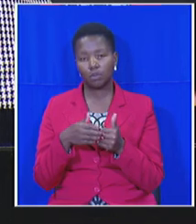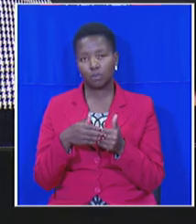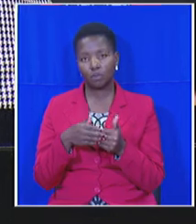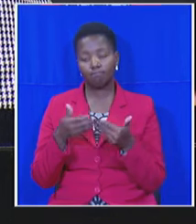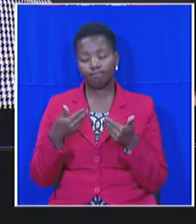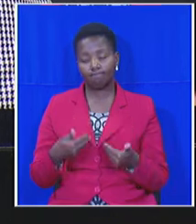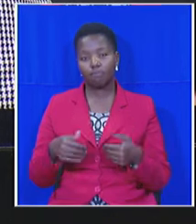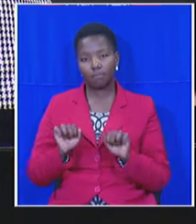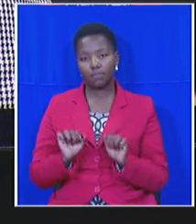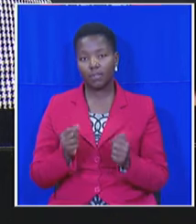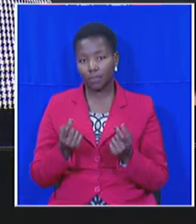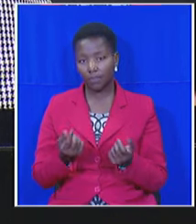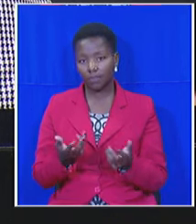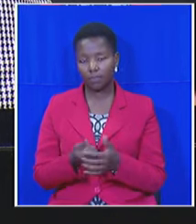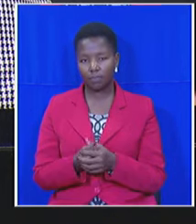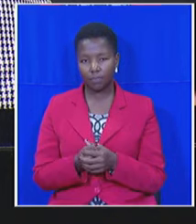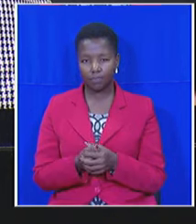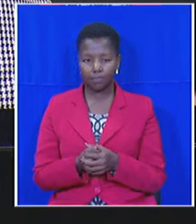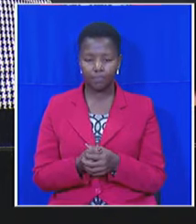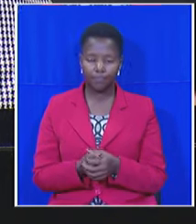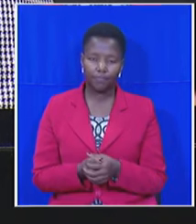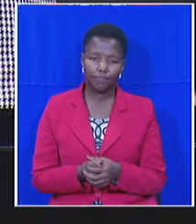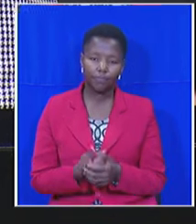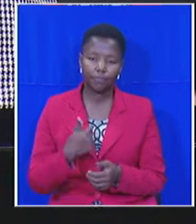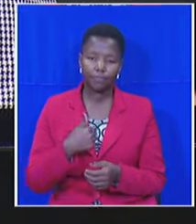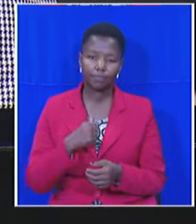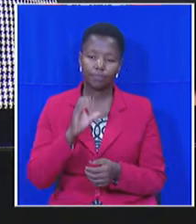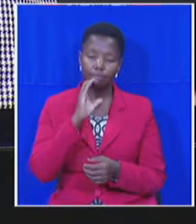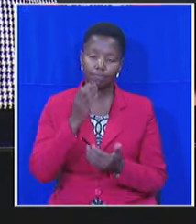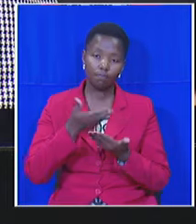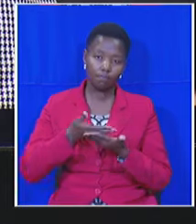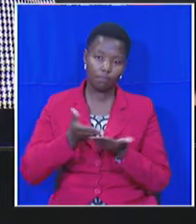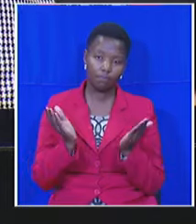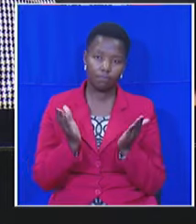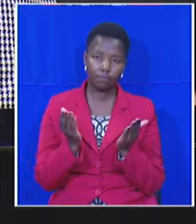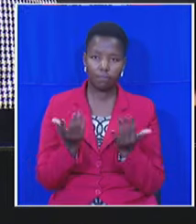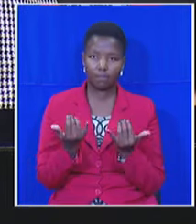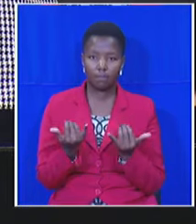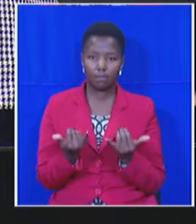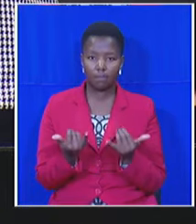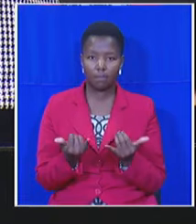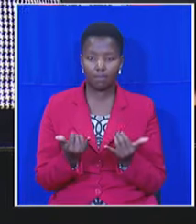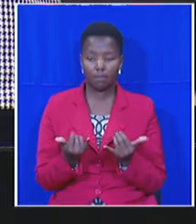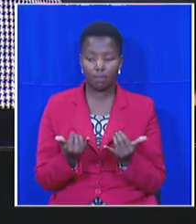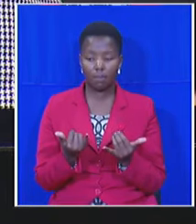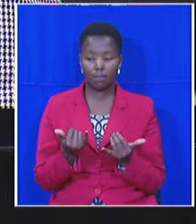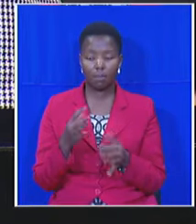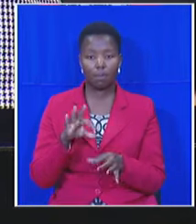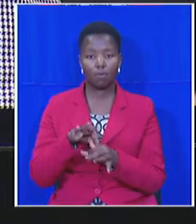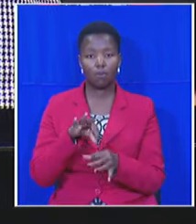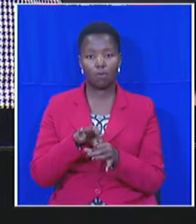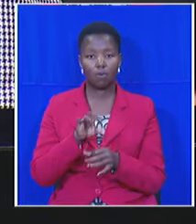the chair. The question before the House is that vote